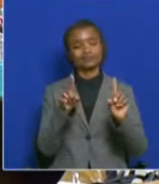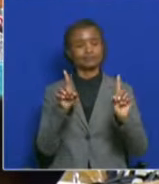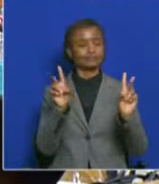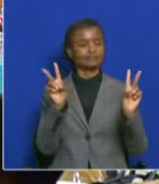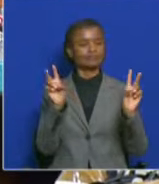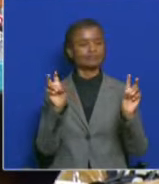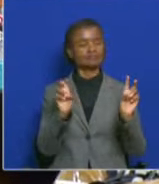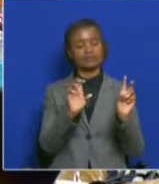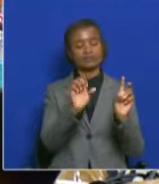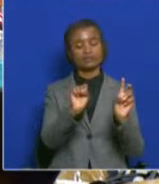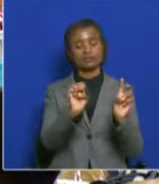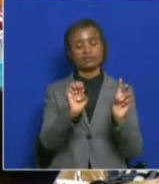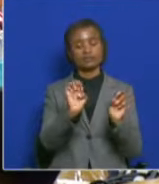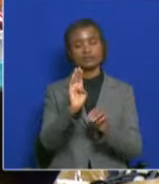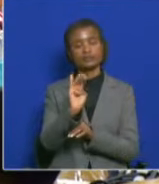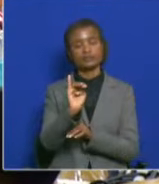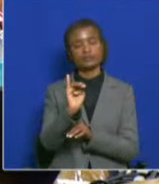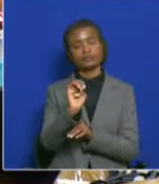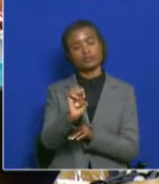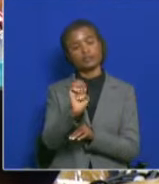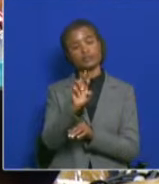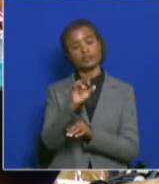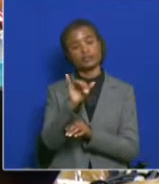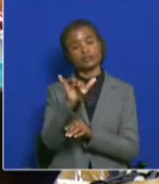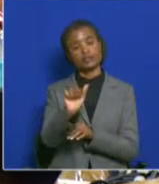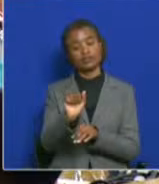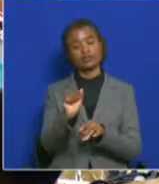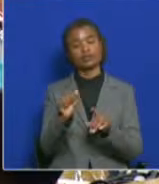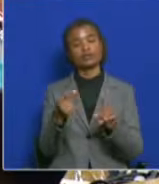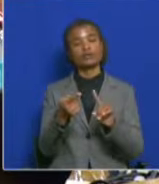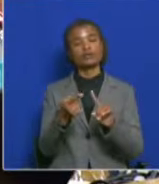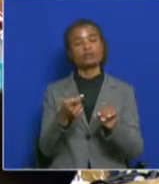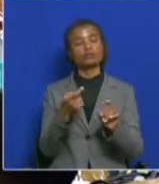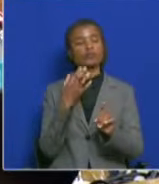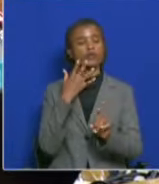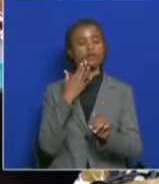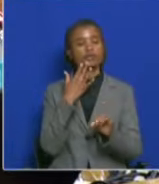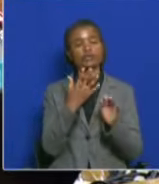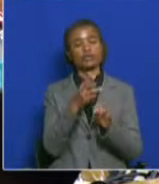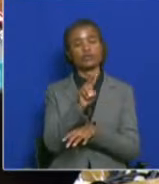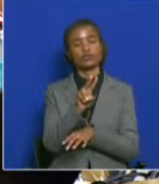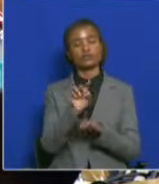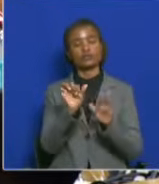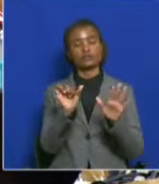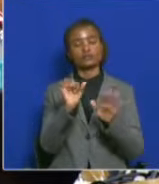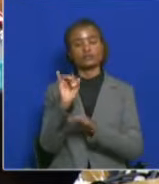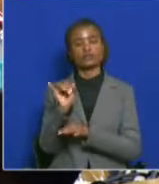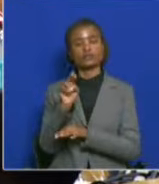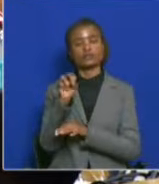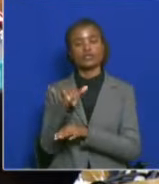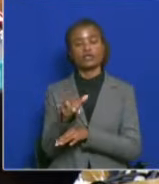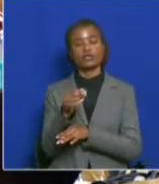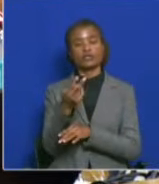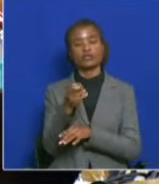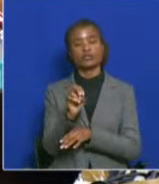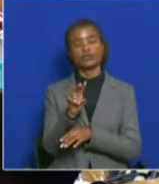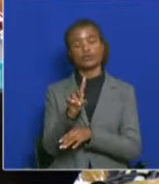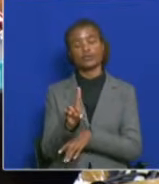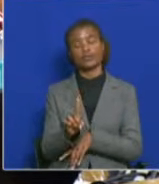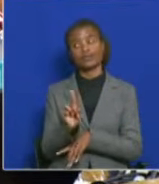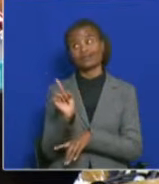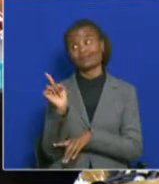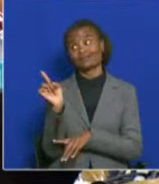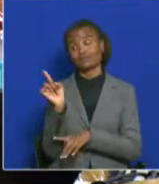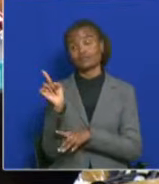we were on 26 July 2021, where General Khan reported to